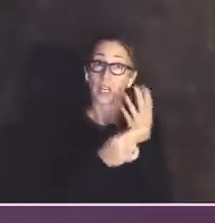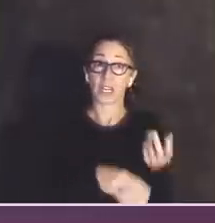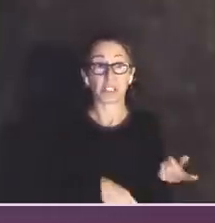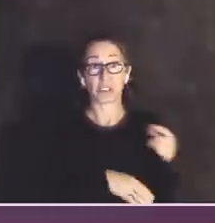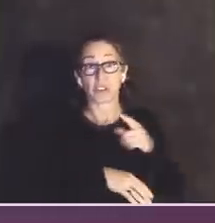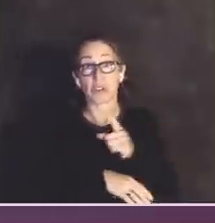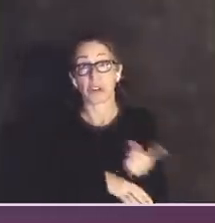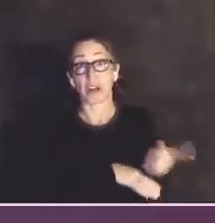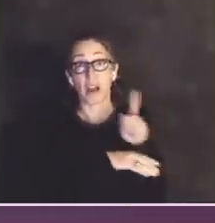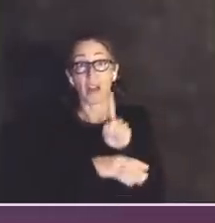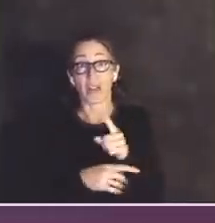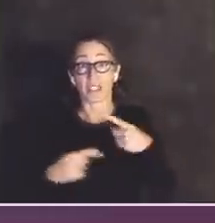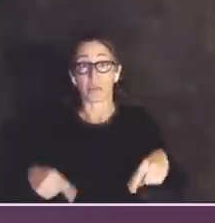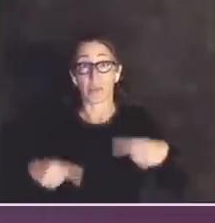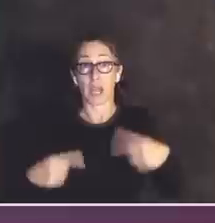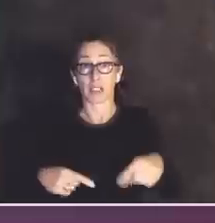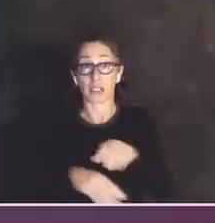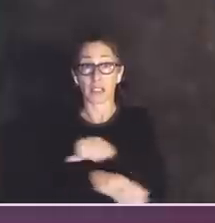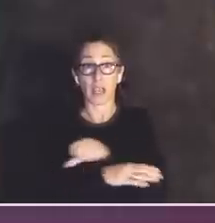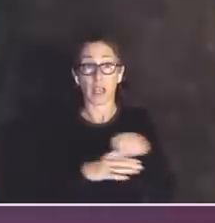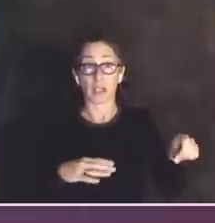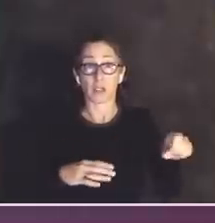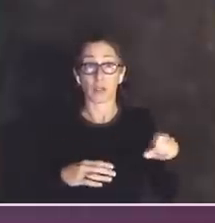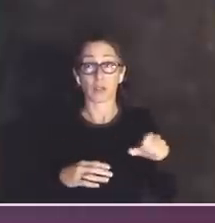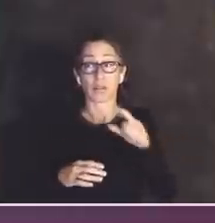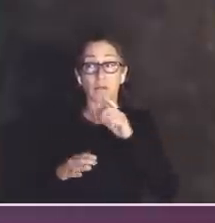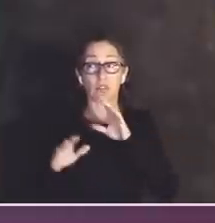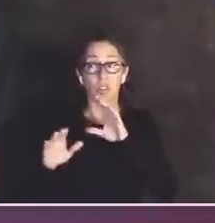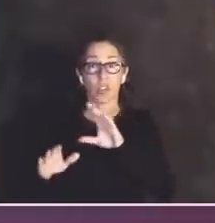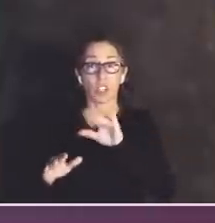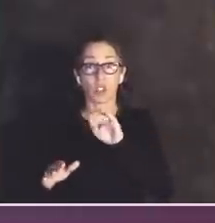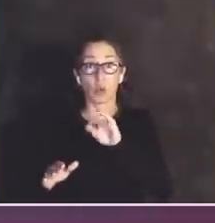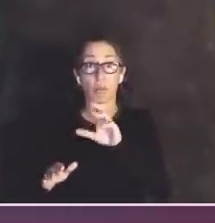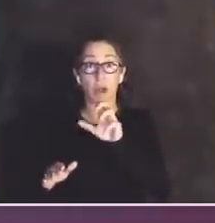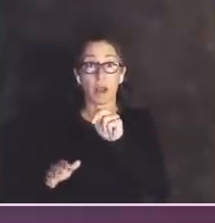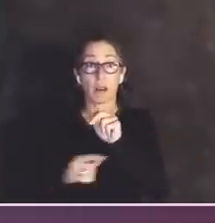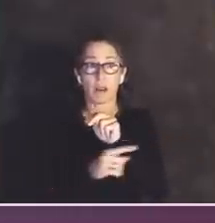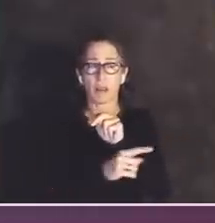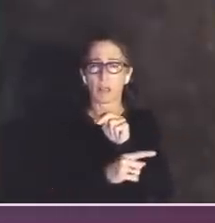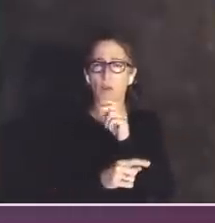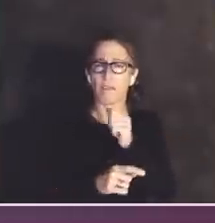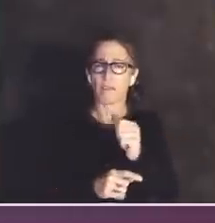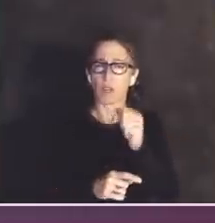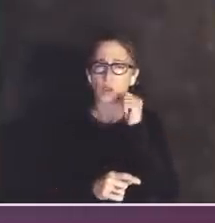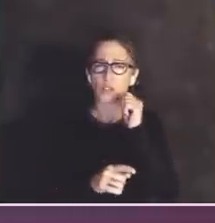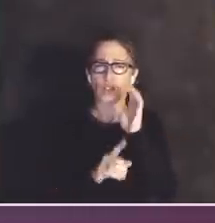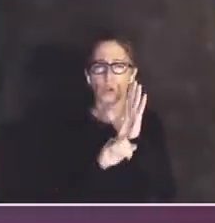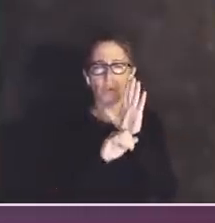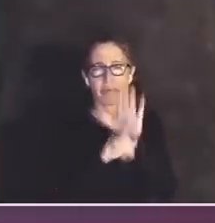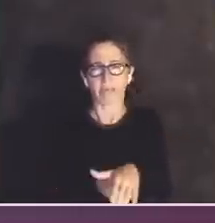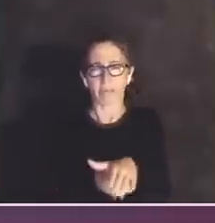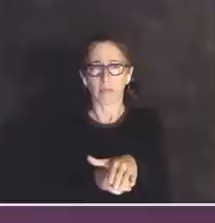stage, last debate with the great Joe Biden, and refused to condemn white supremacists.